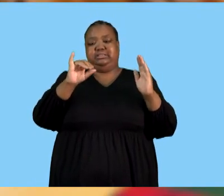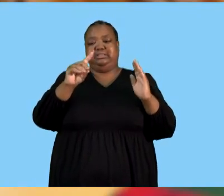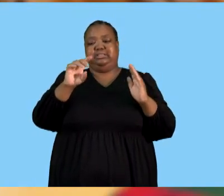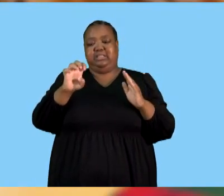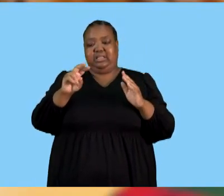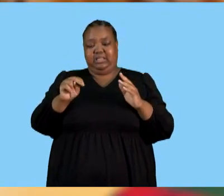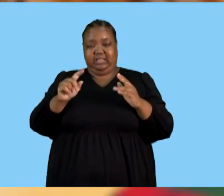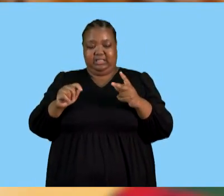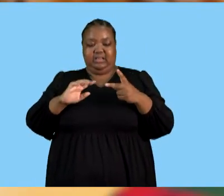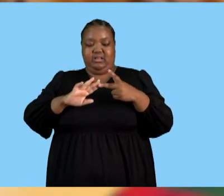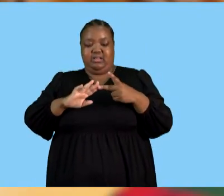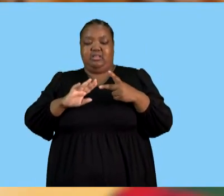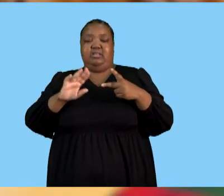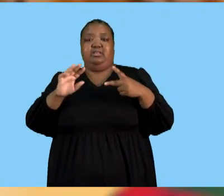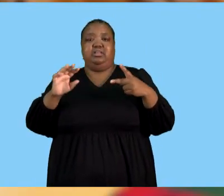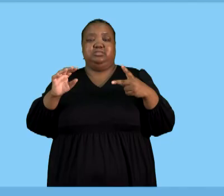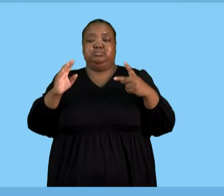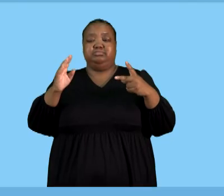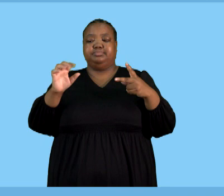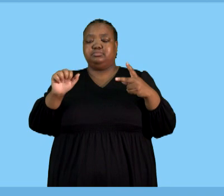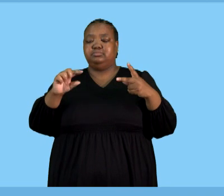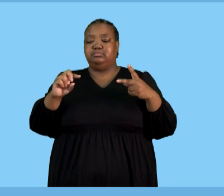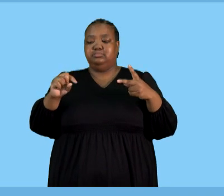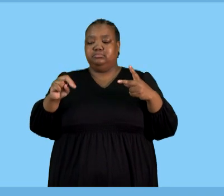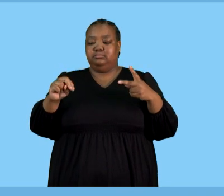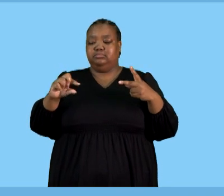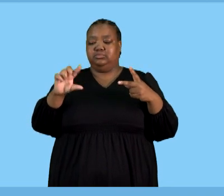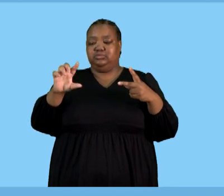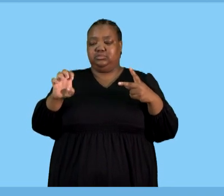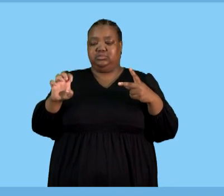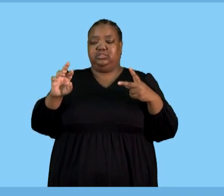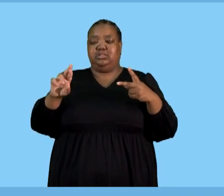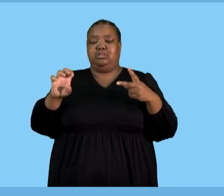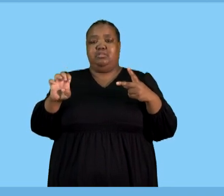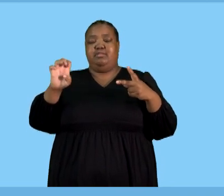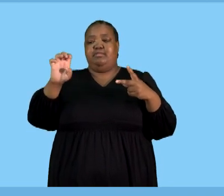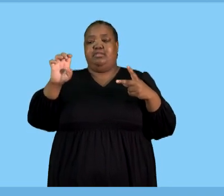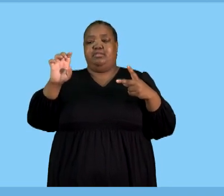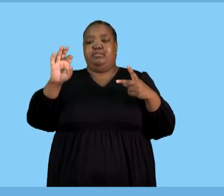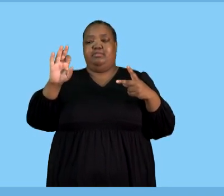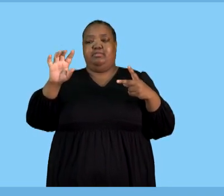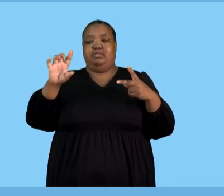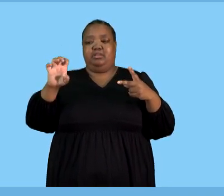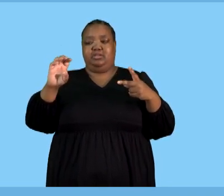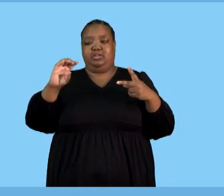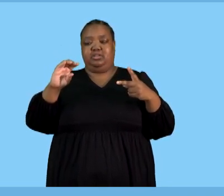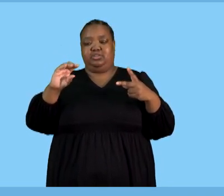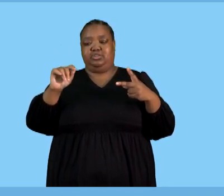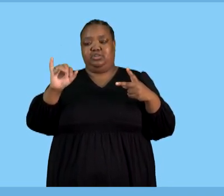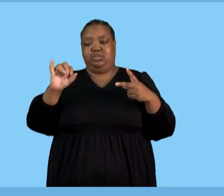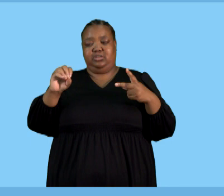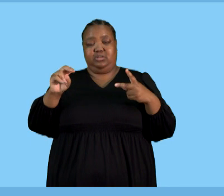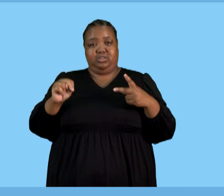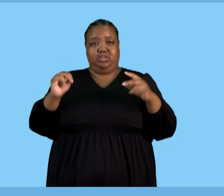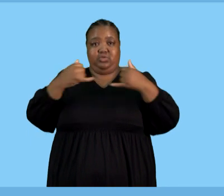of reflection. So the line that you're talking about, this line that is going to be helping us to measure the different angles, is